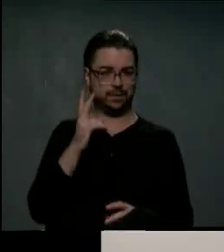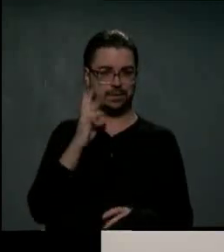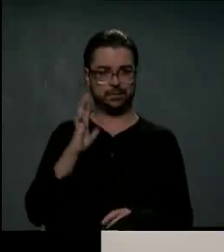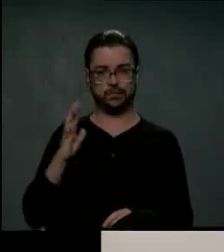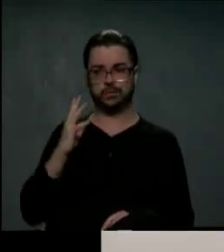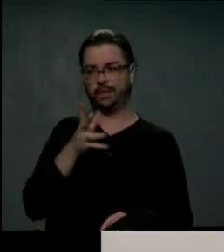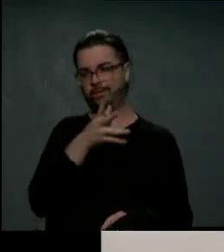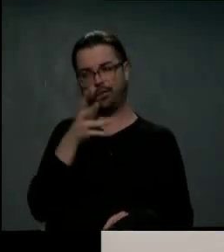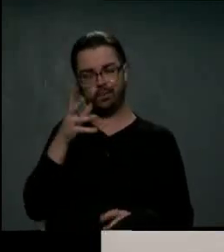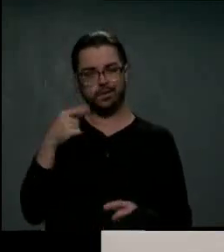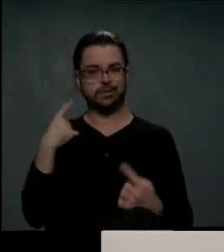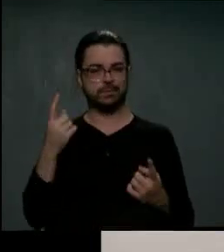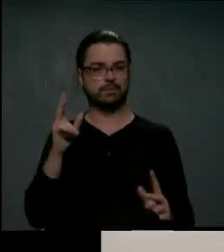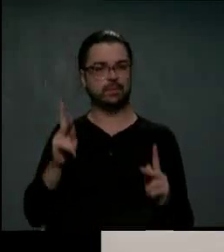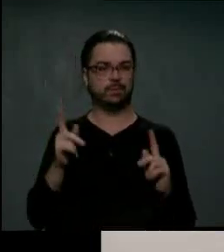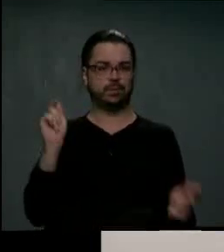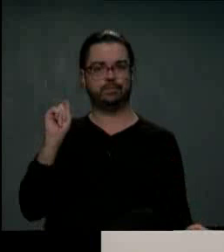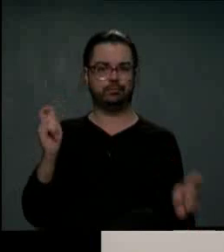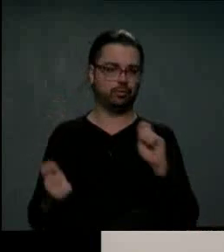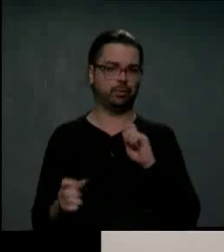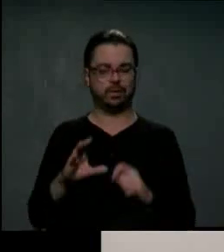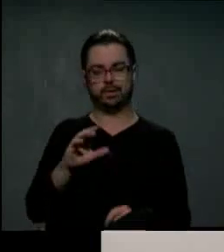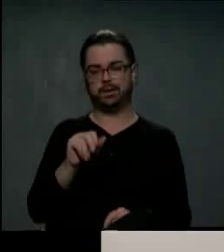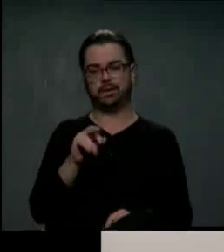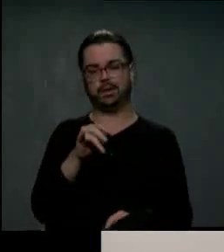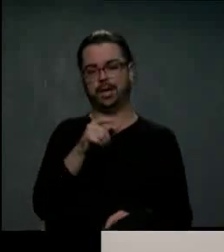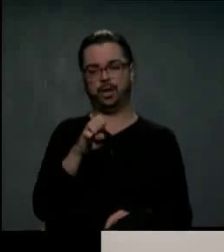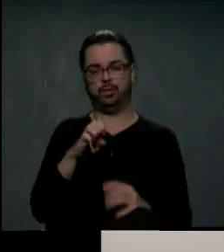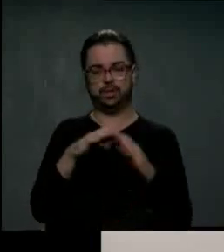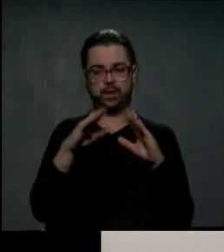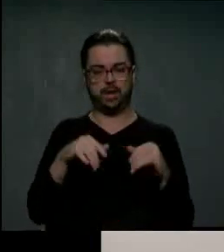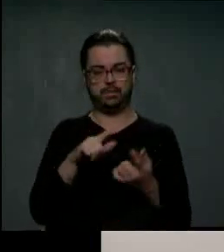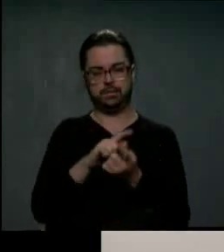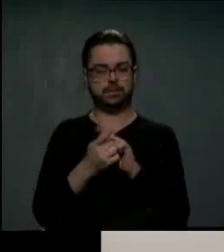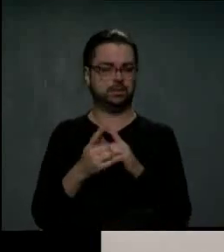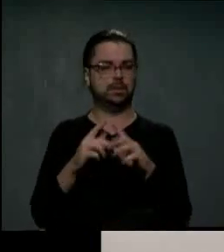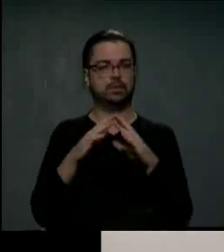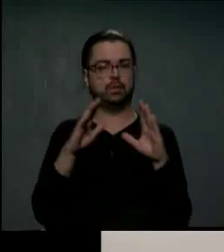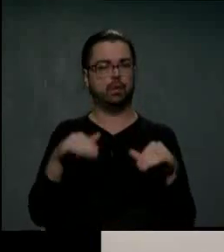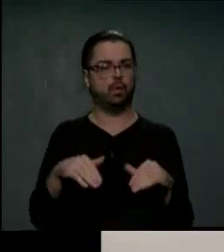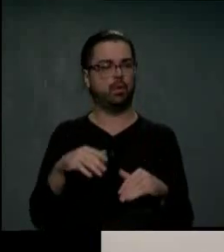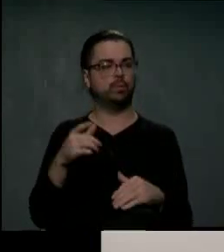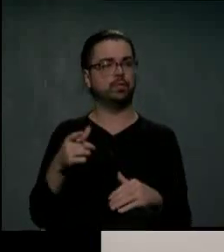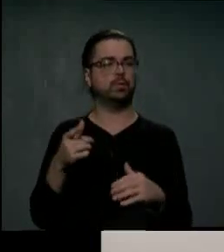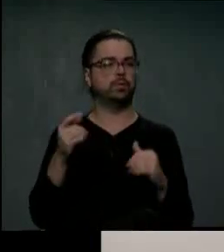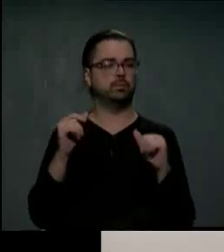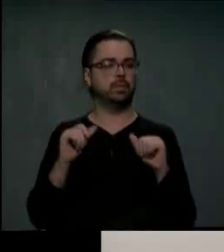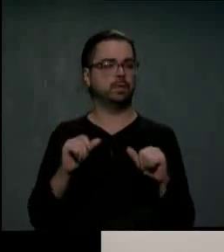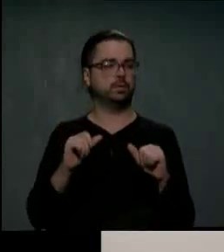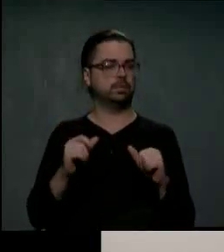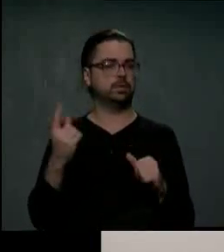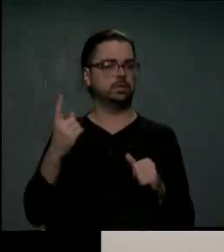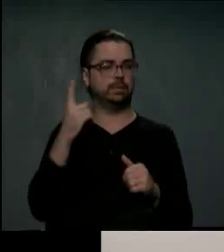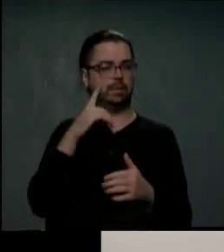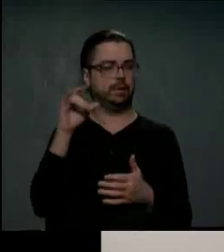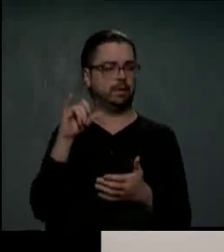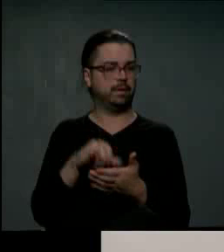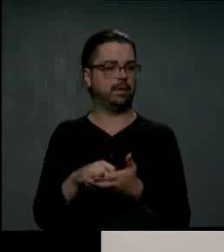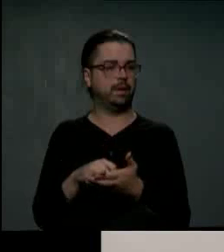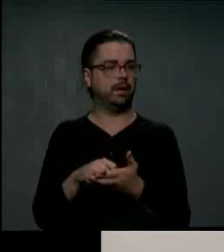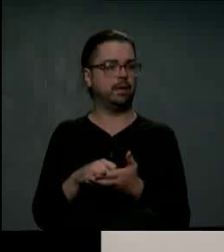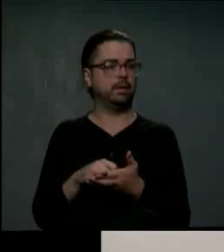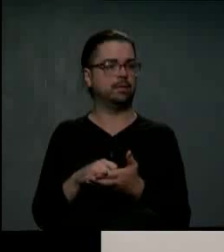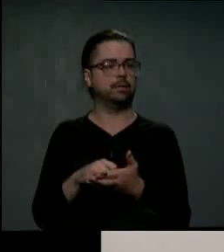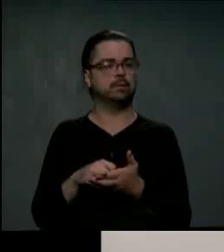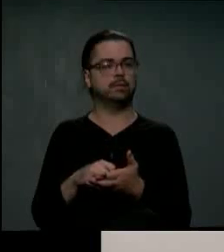farming. So people have turned their carriage houses into homes. So possibly an arrangement like that might be a little bit more